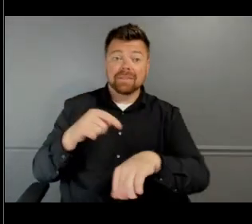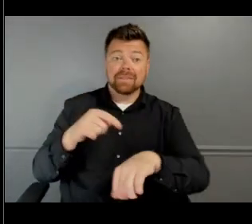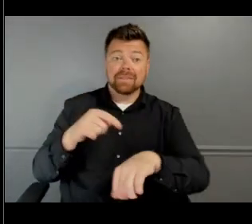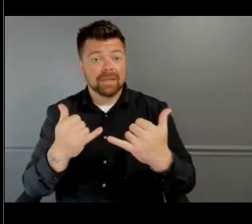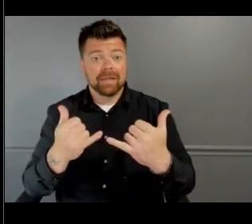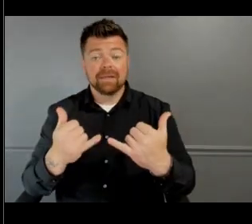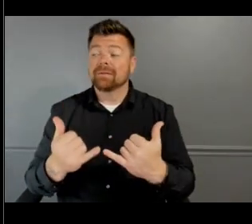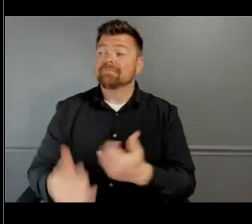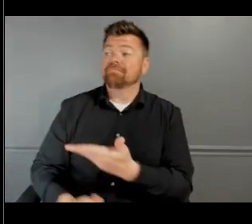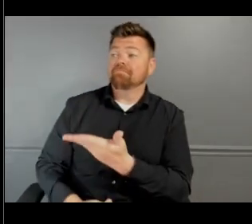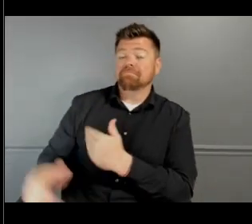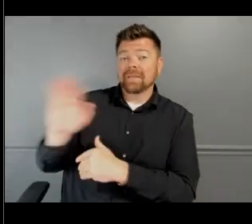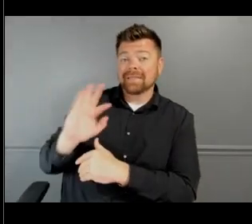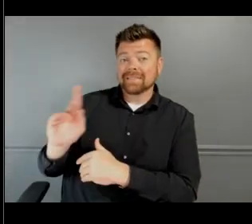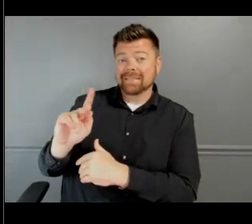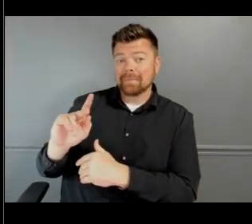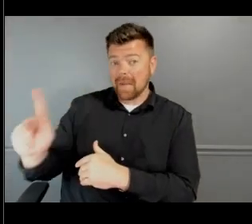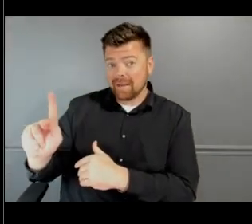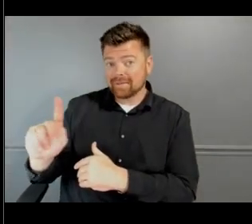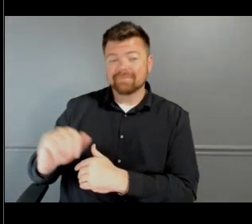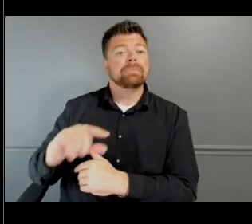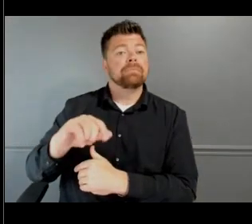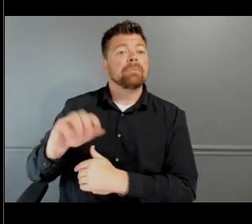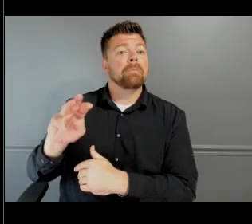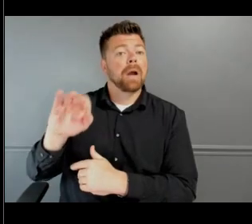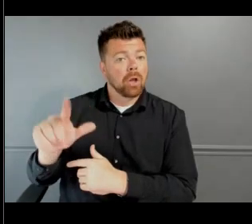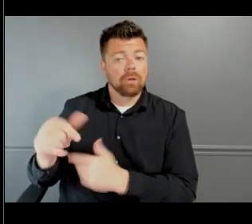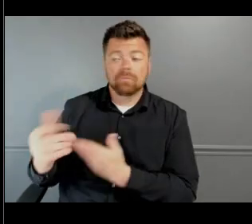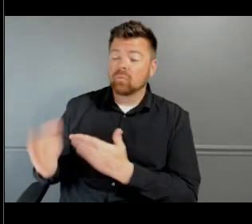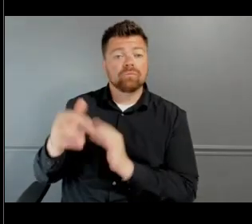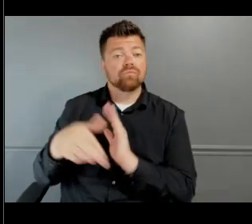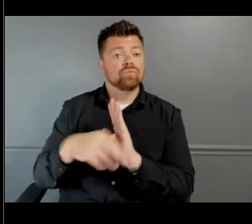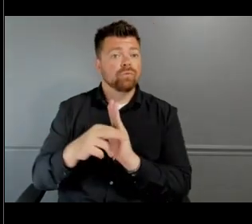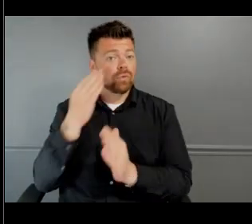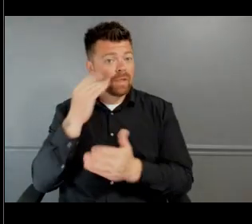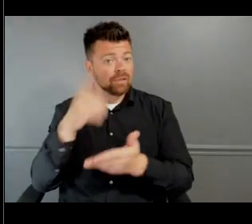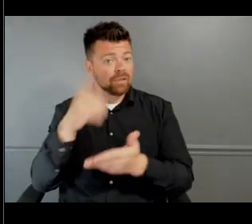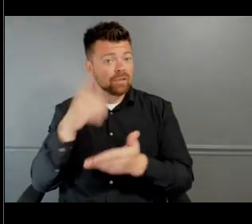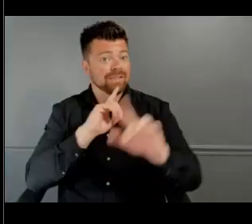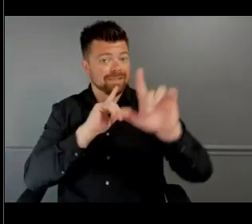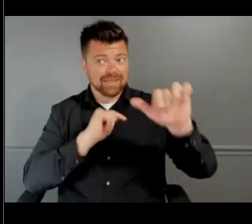it back to Michael, and he's going to review the knowledge check answers.